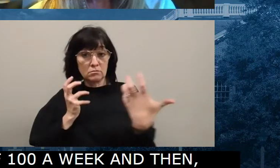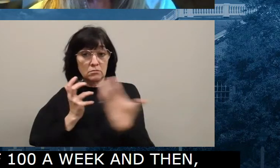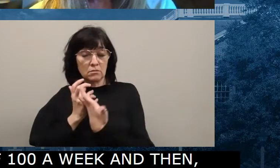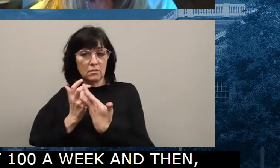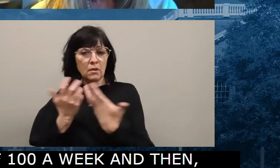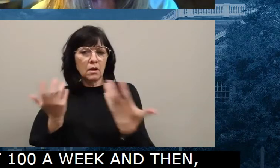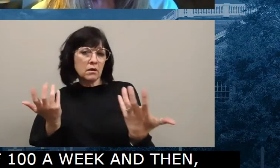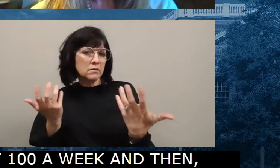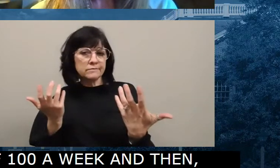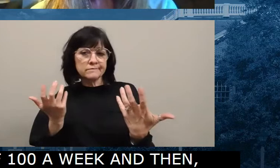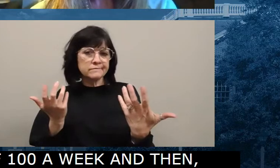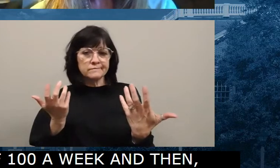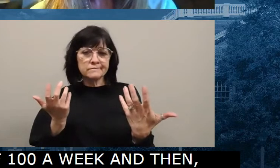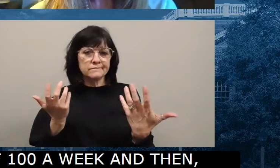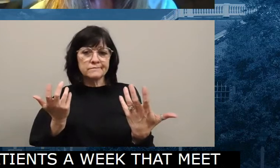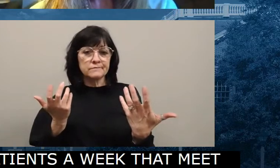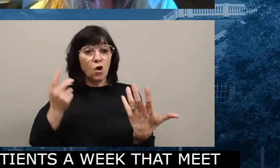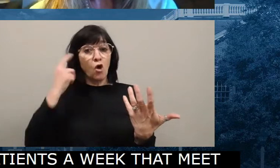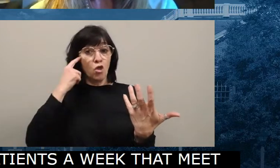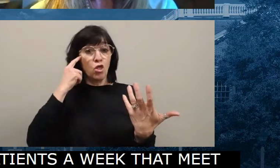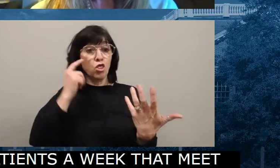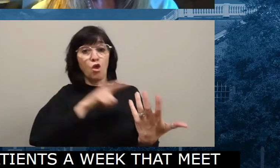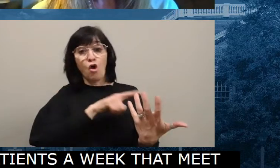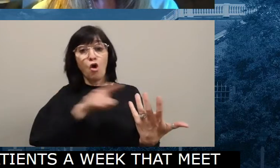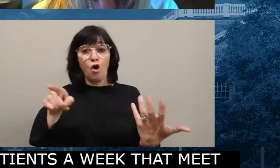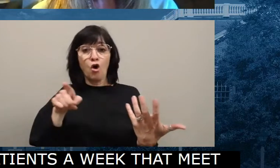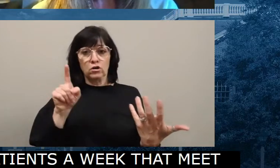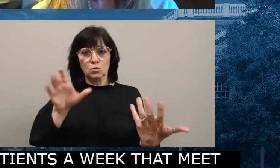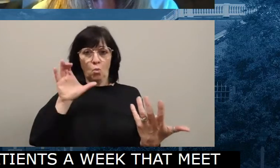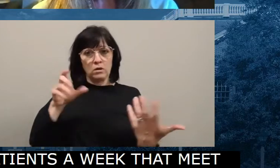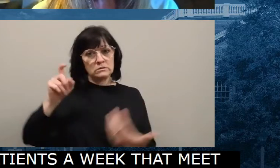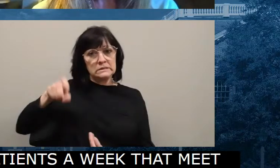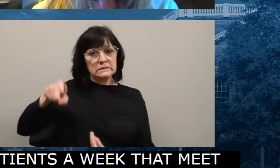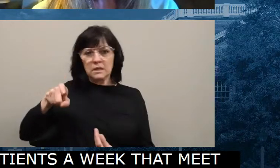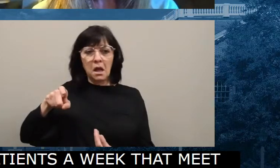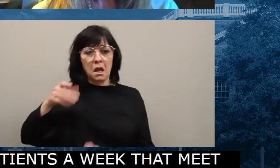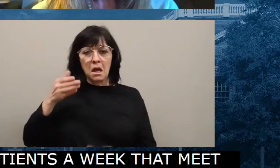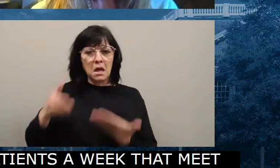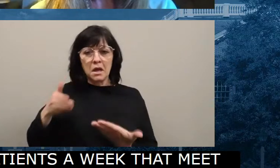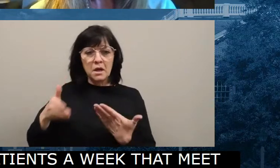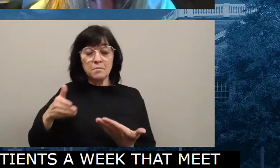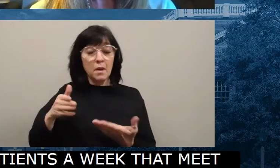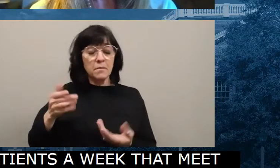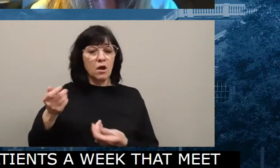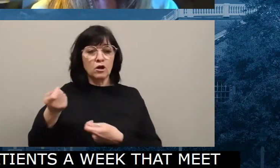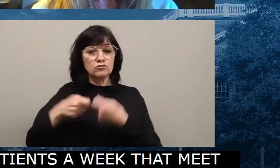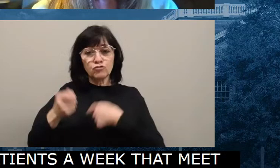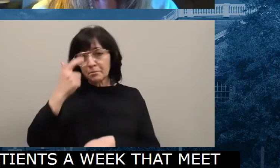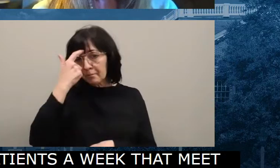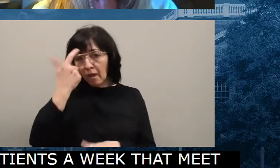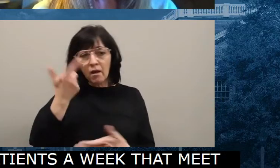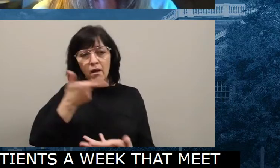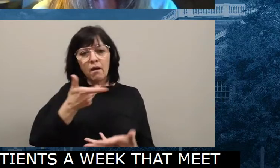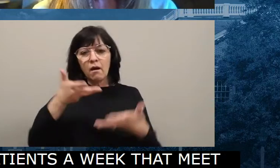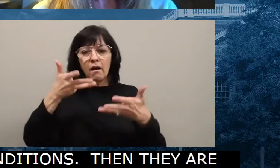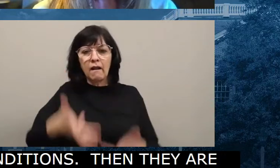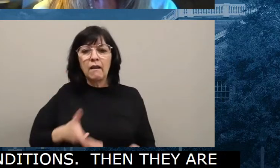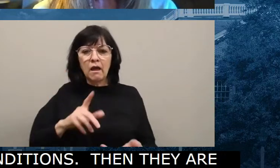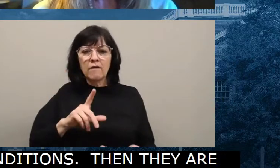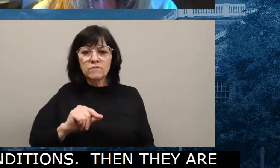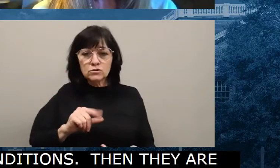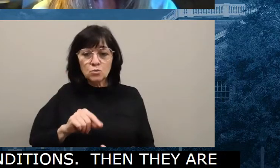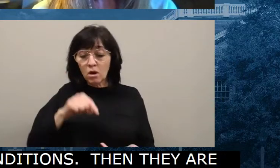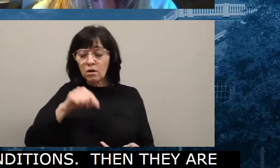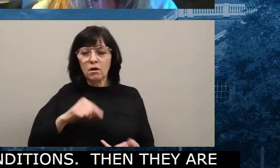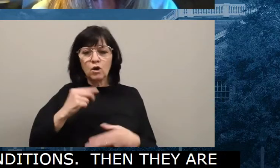then they're leaving 80 doses on the table that week. So by letting us expand their universe, they're able to, while they're still having these touch points